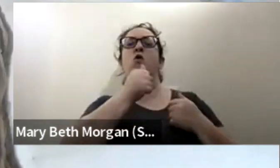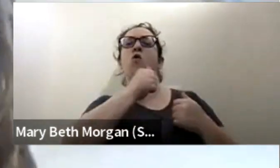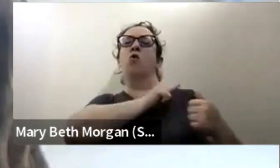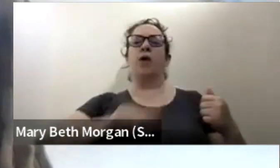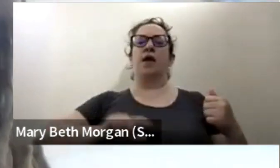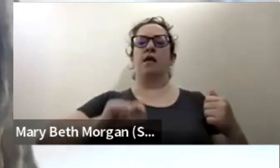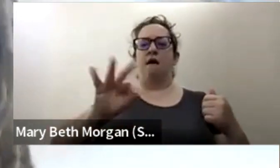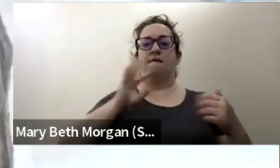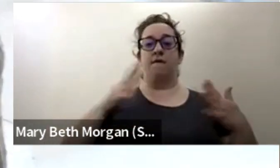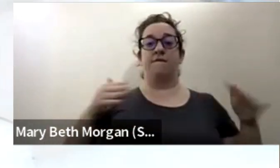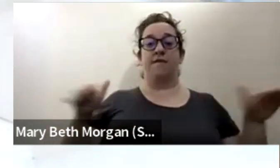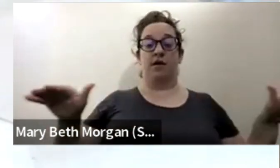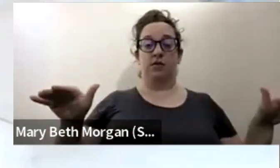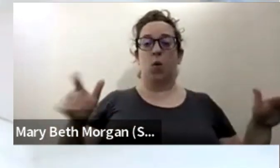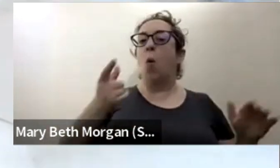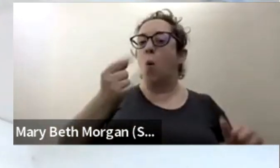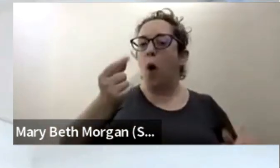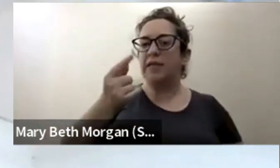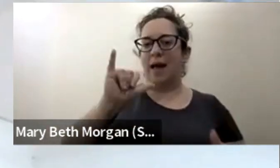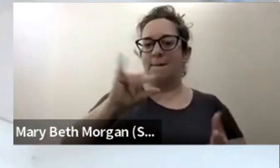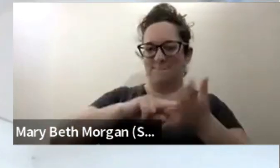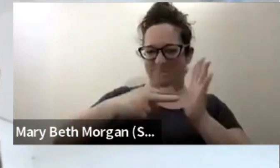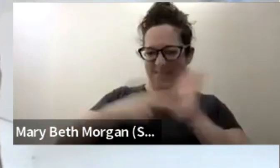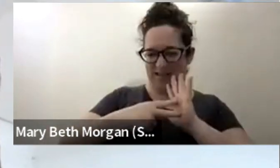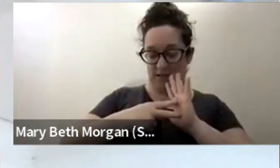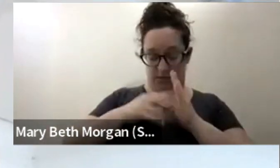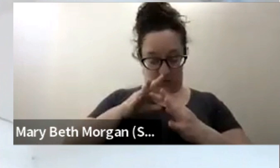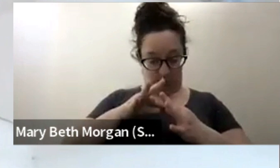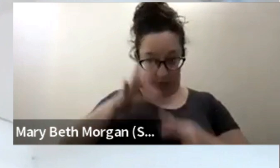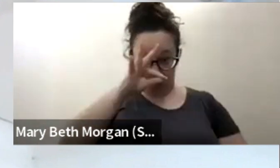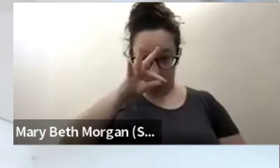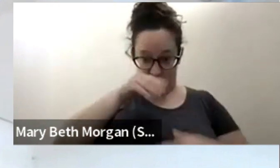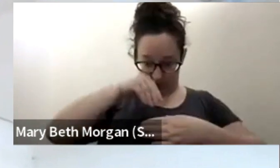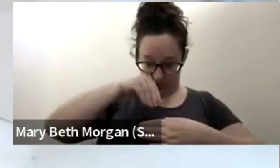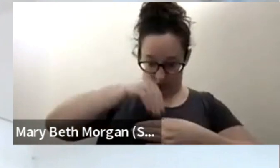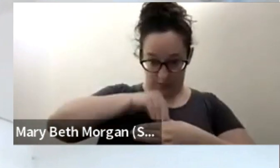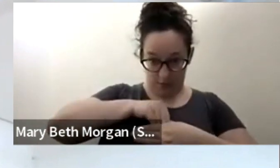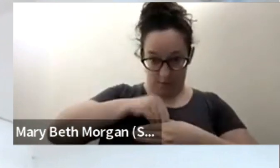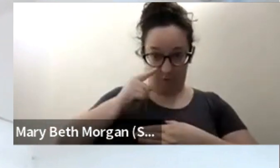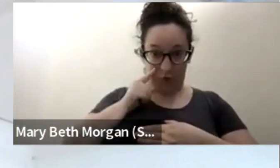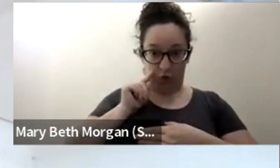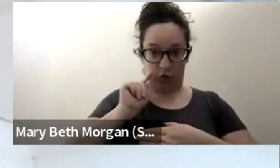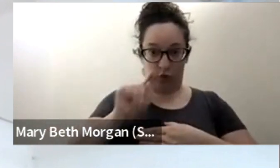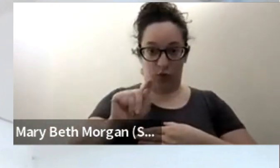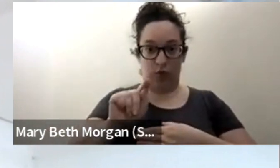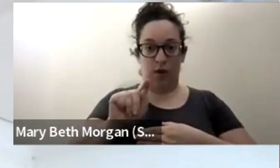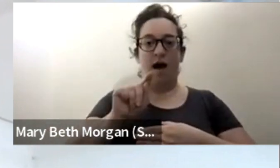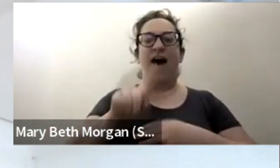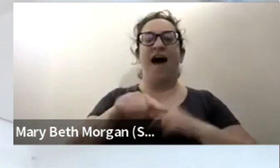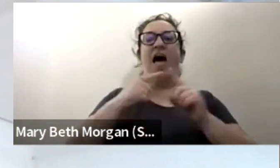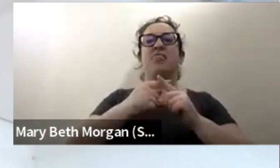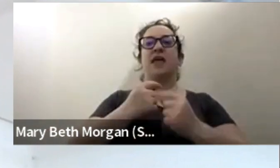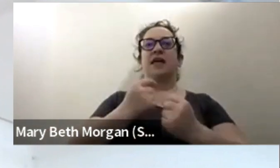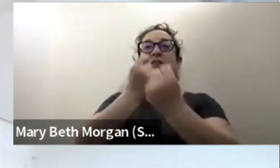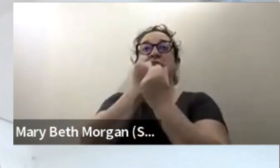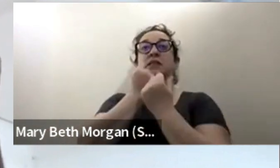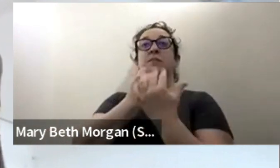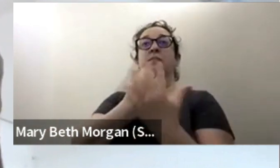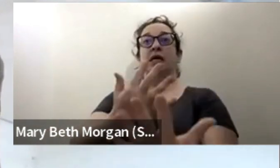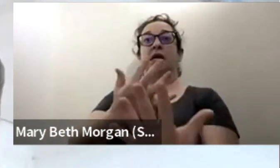How are you the queen of the fairies? What is a fairy, and what is that spiritually? And